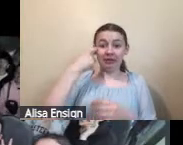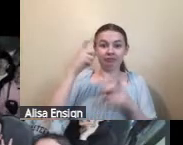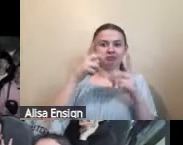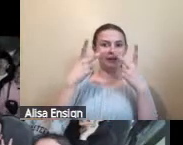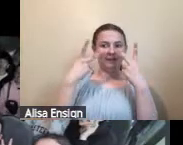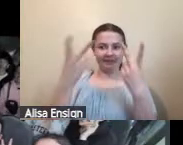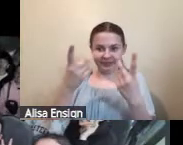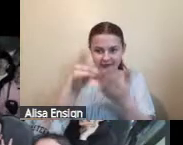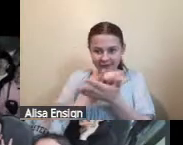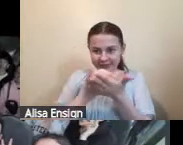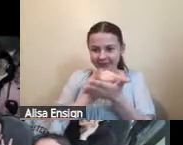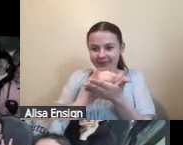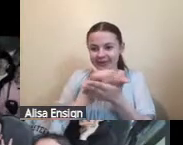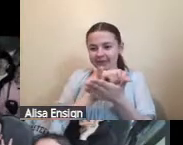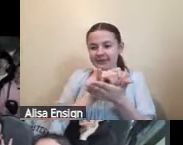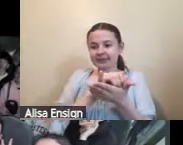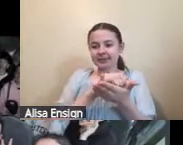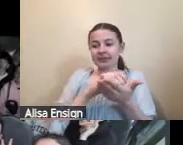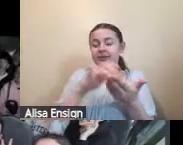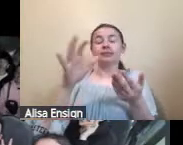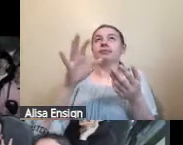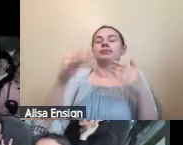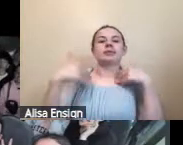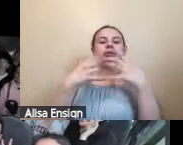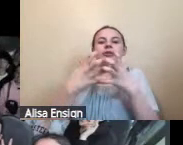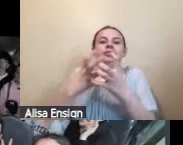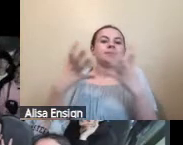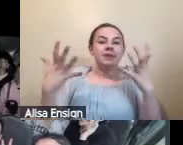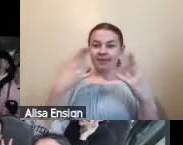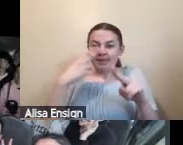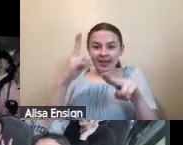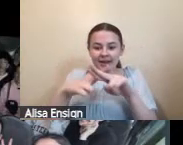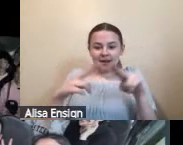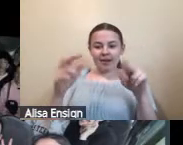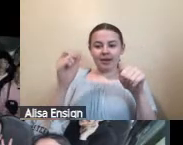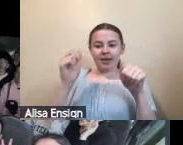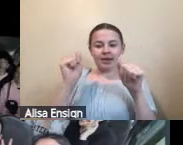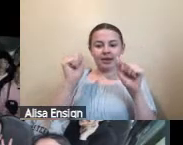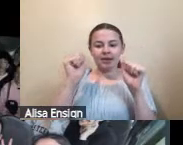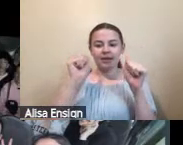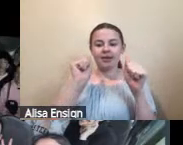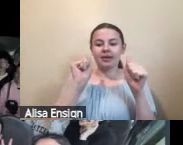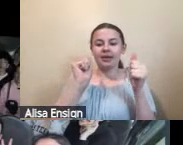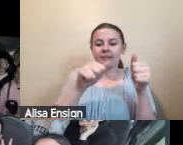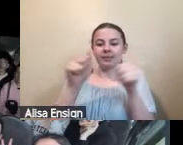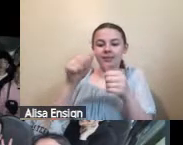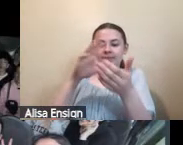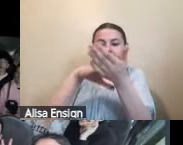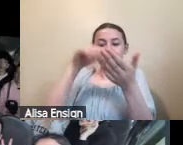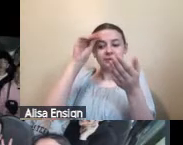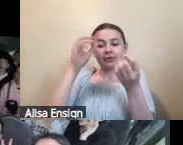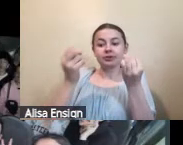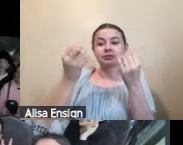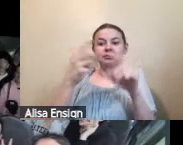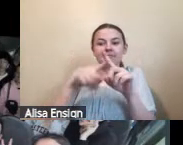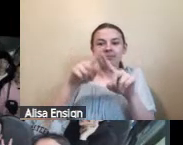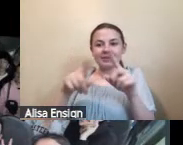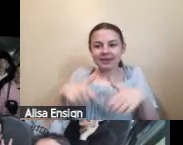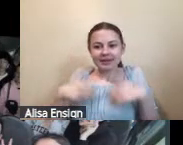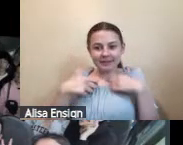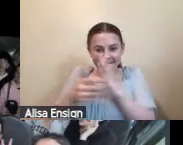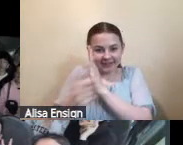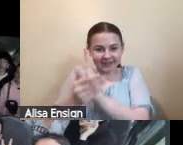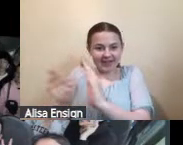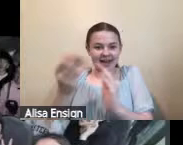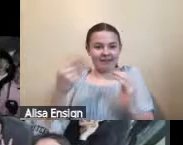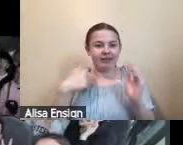program. We did recently visit New York, and I had so much fun. I was able